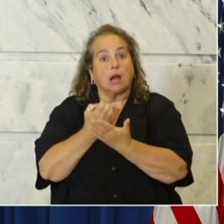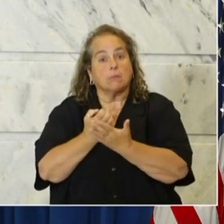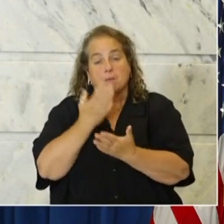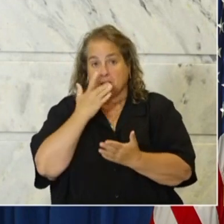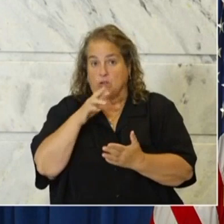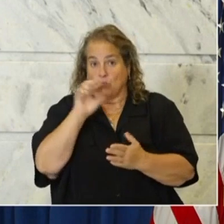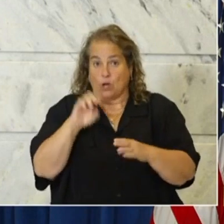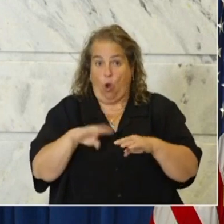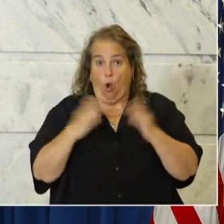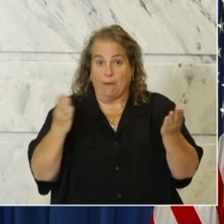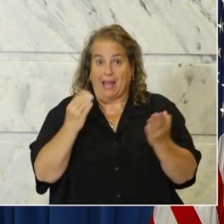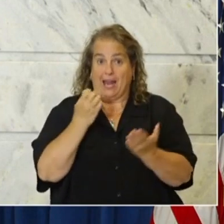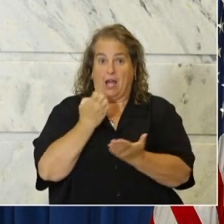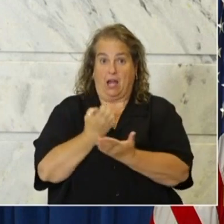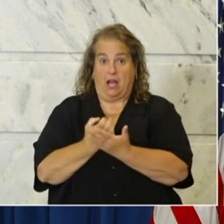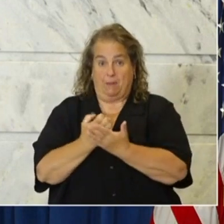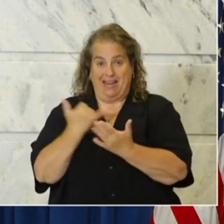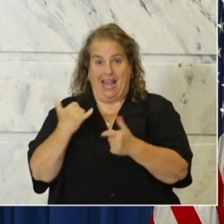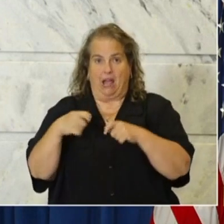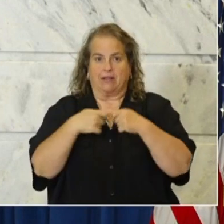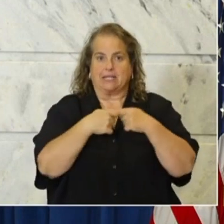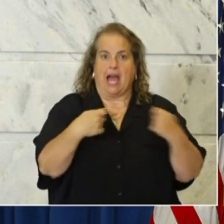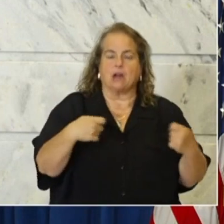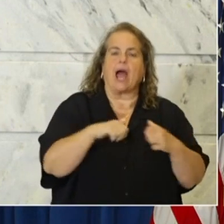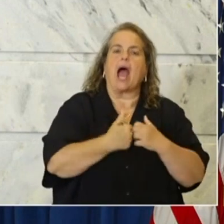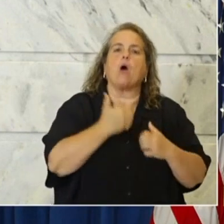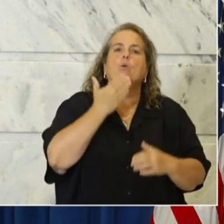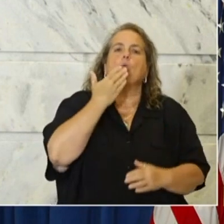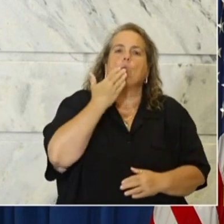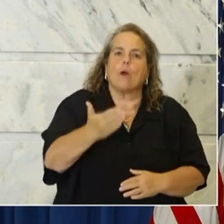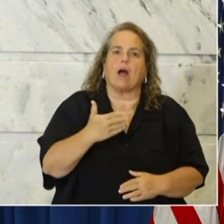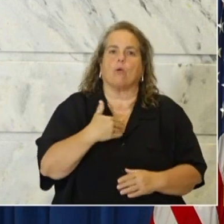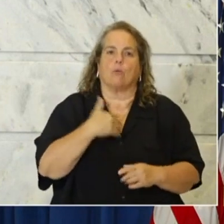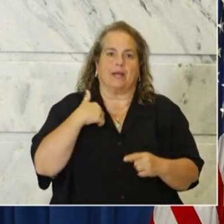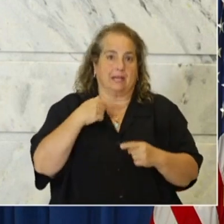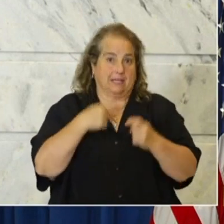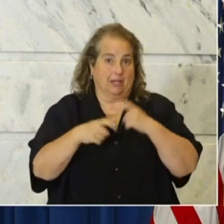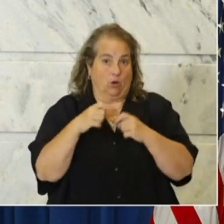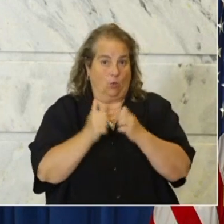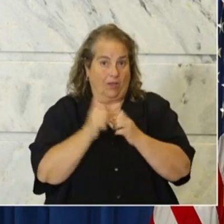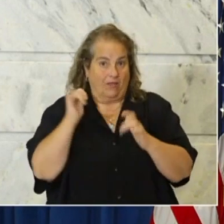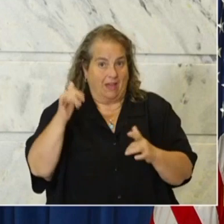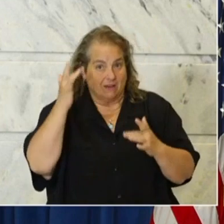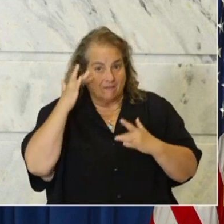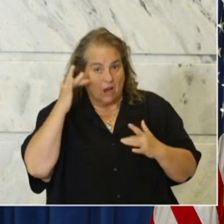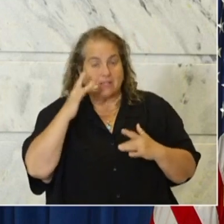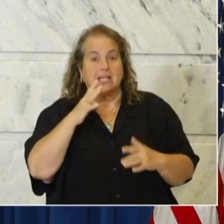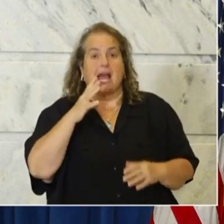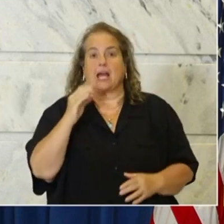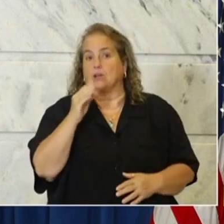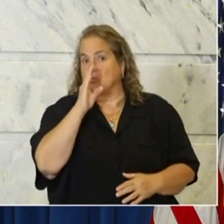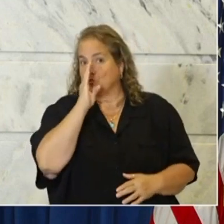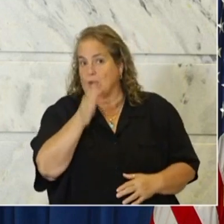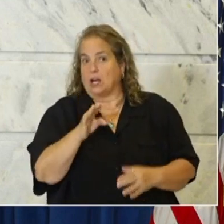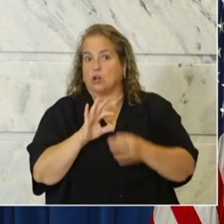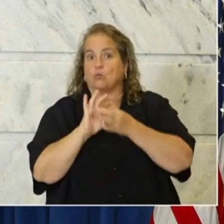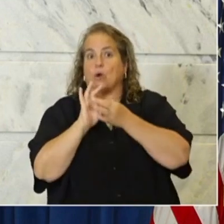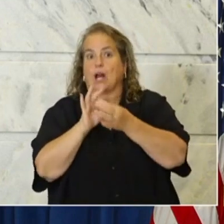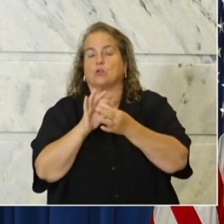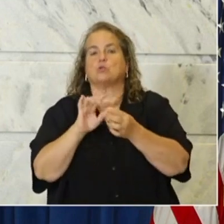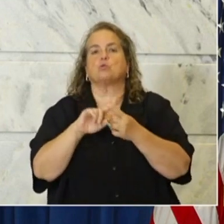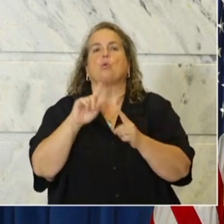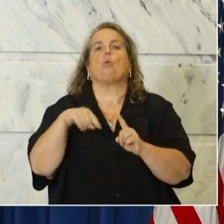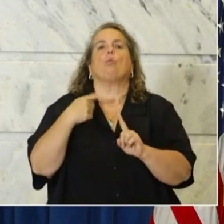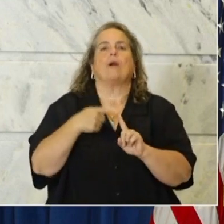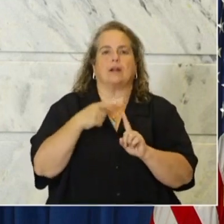our economy are now tied to how well that we deal with this virus. And it's going to be directly related to when we can